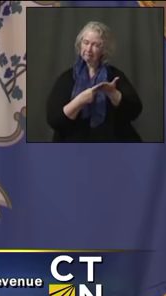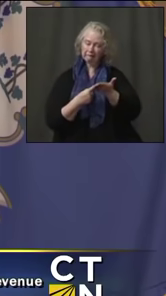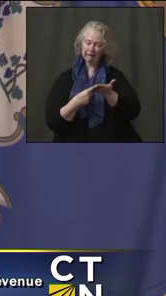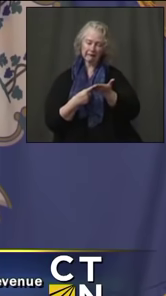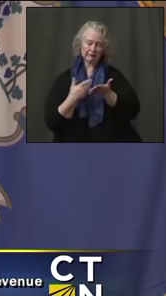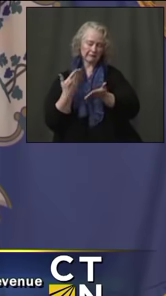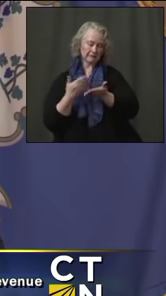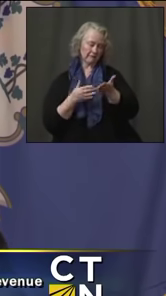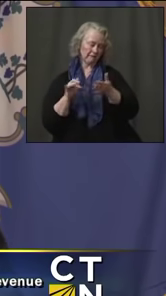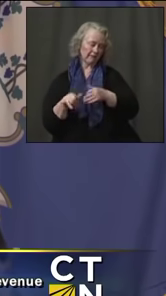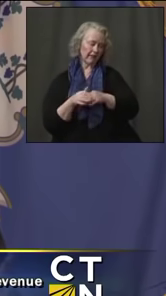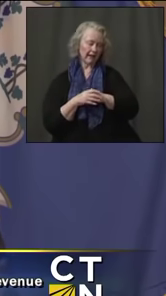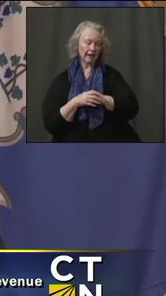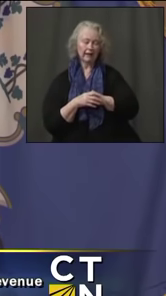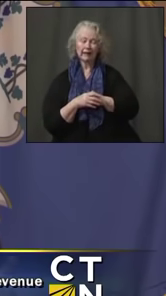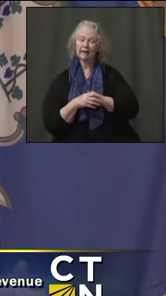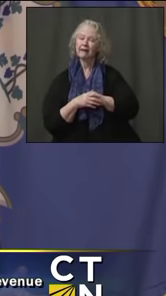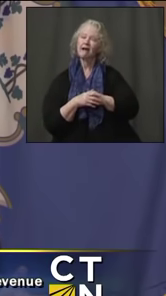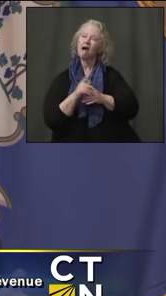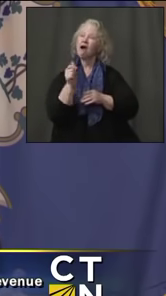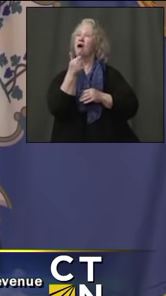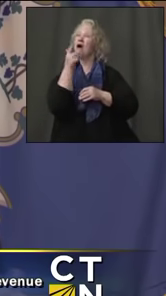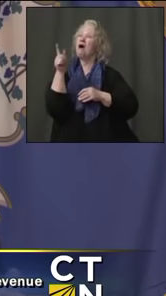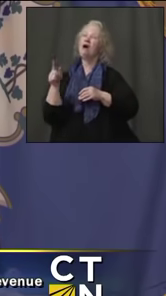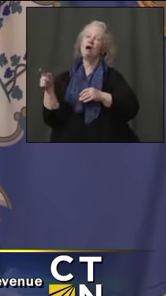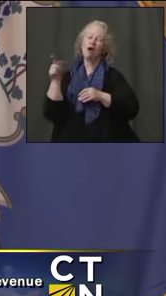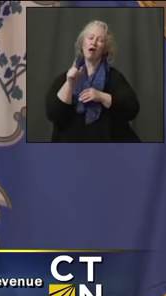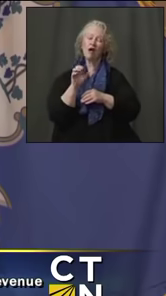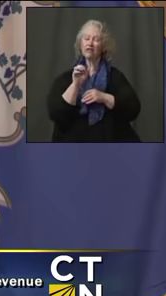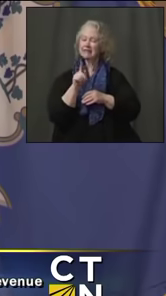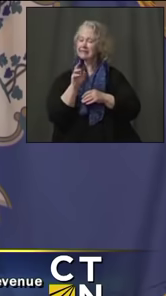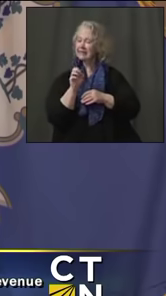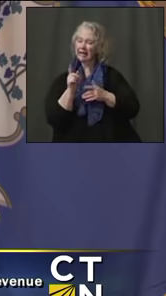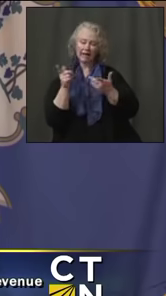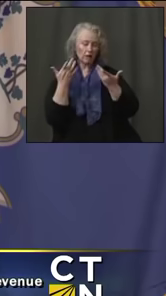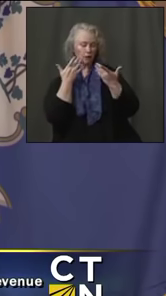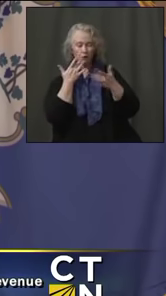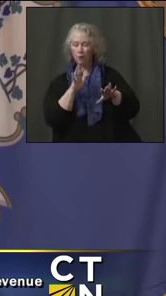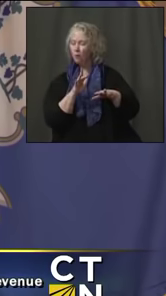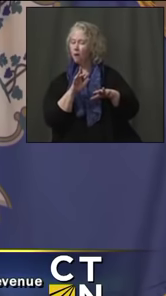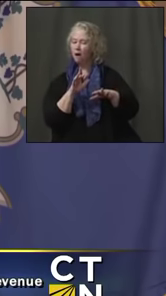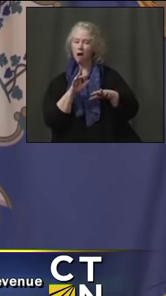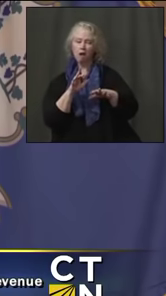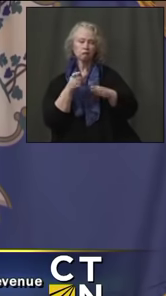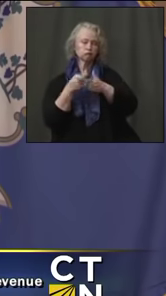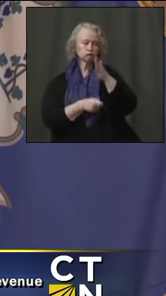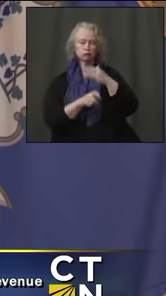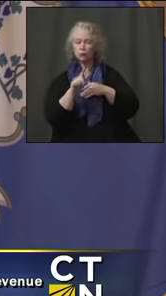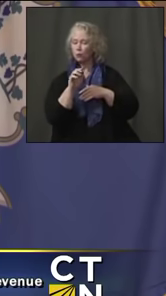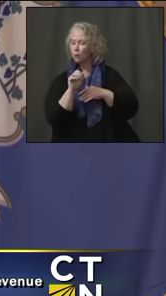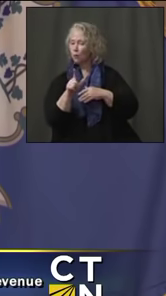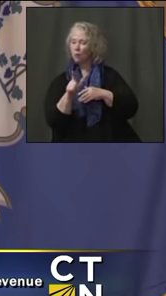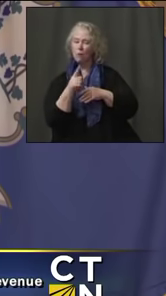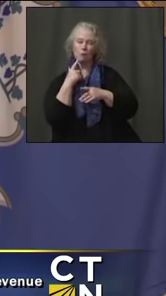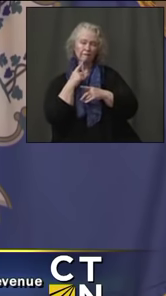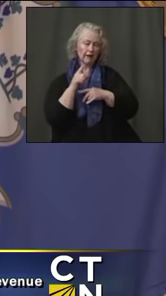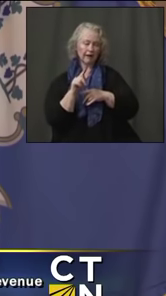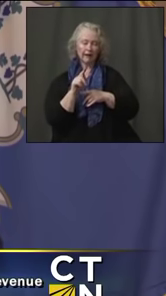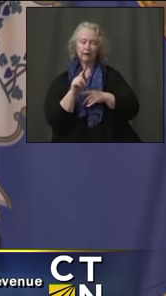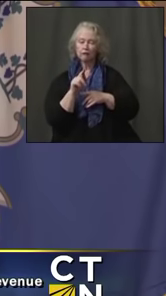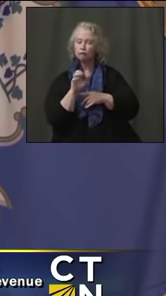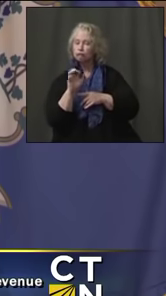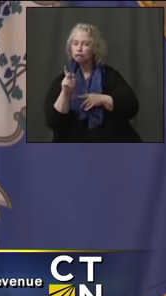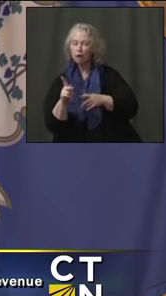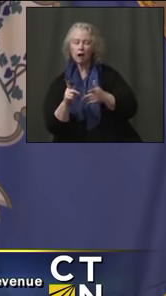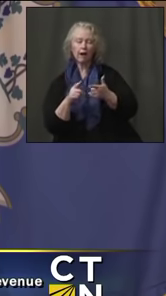length. Obviously, other states are, if they're not looking at tolling of trucks or otherwise, some are looking at gasoline taxes,